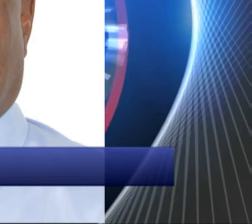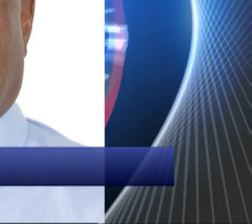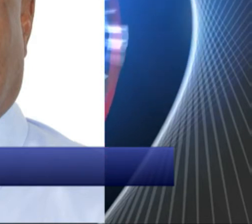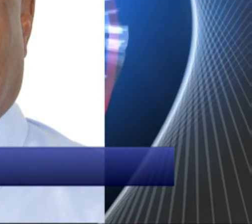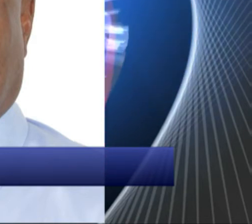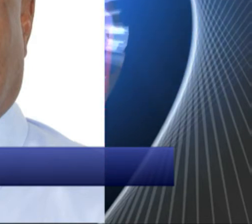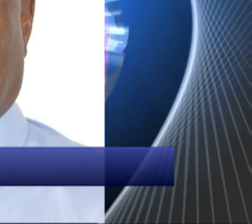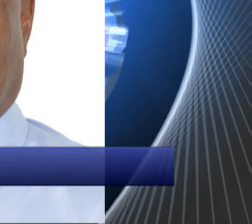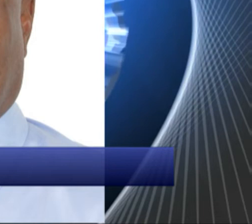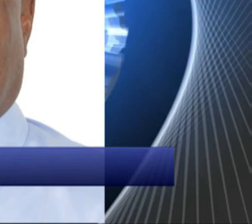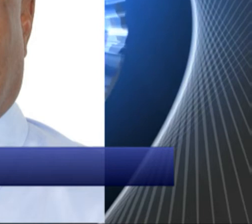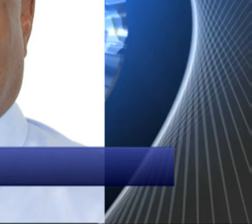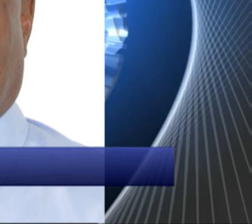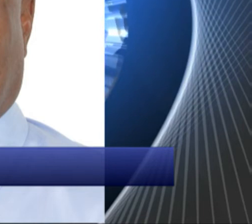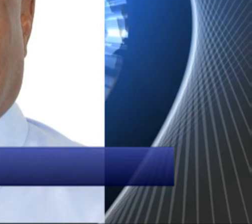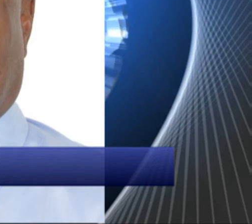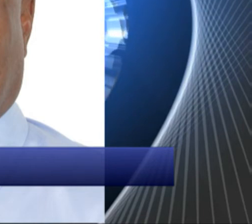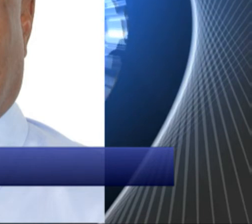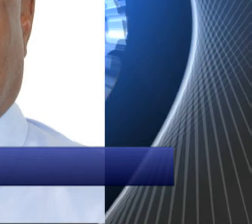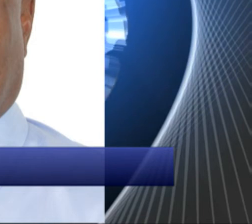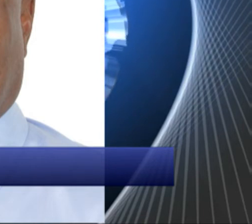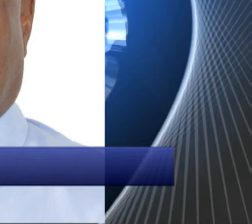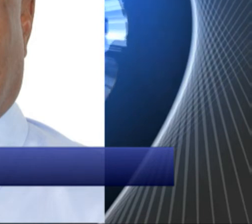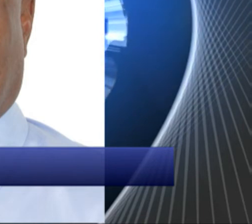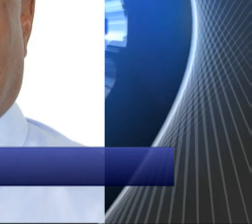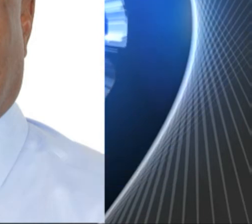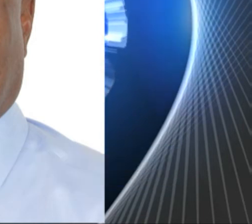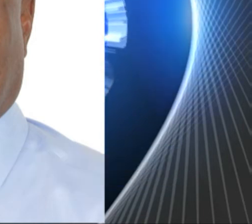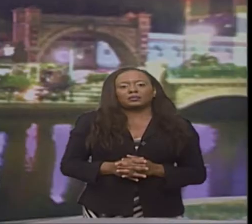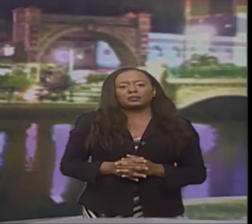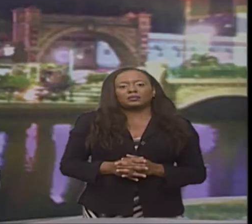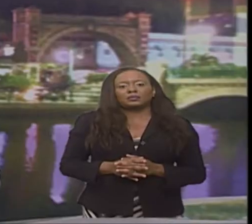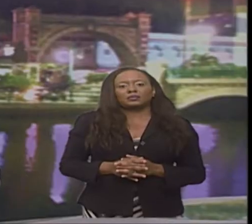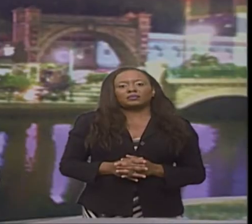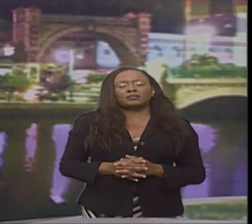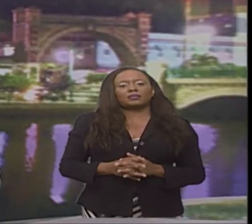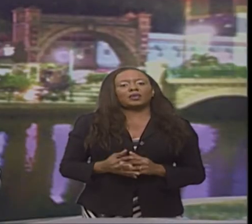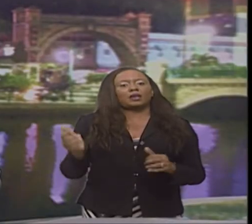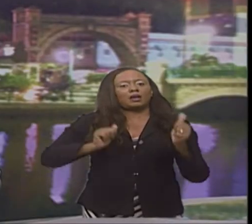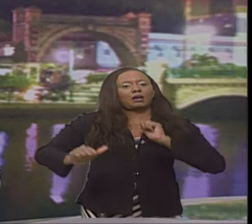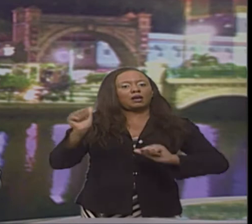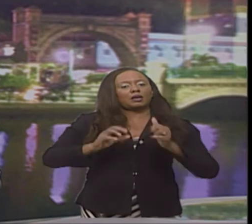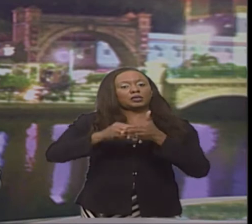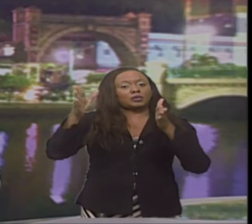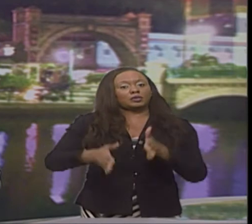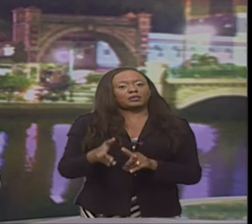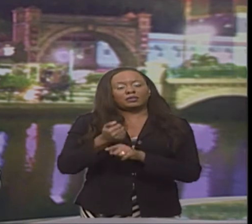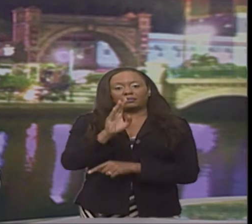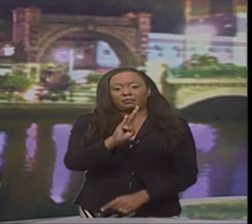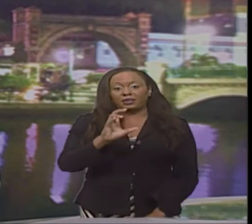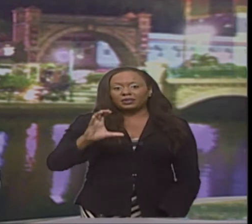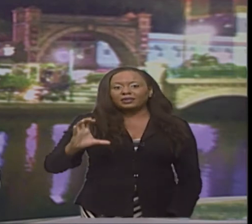and stakeholders to ensure an even better performance next year. Performing arts students of the Barbados